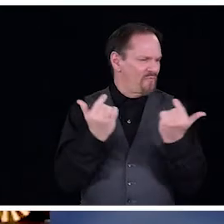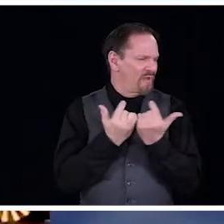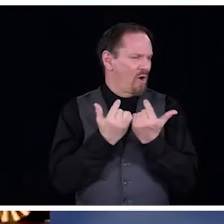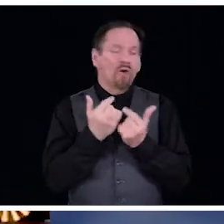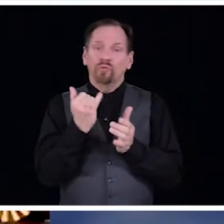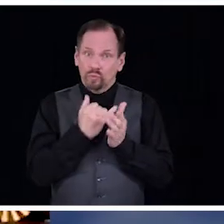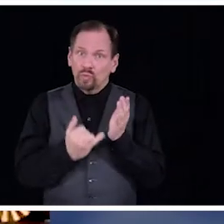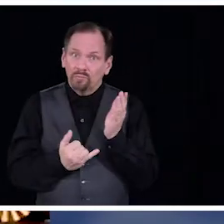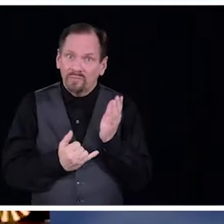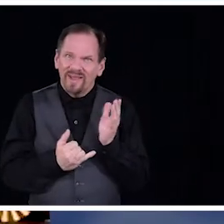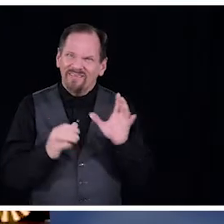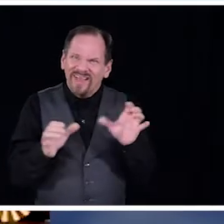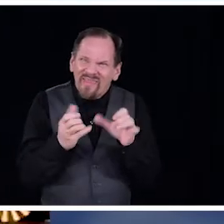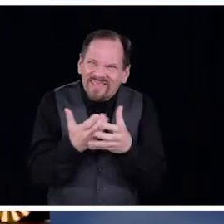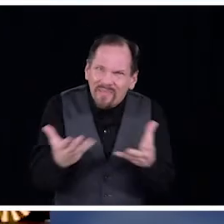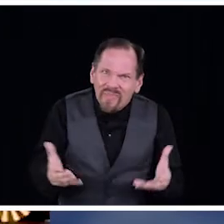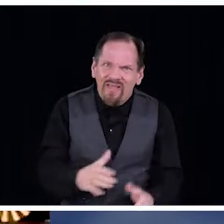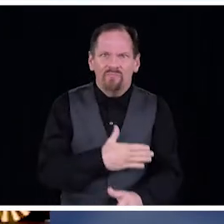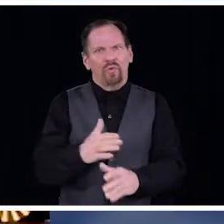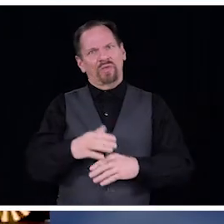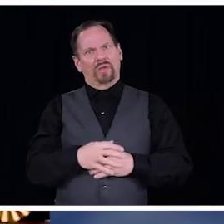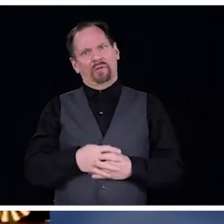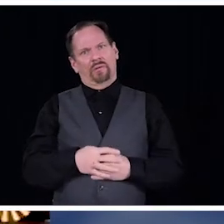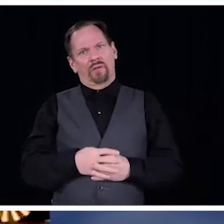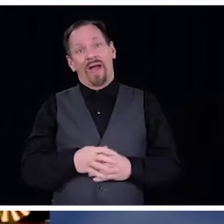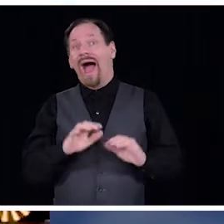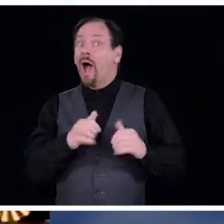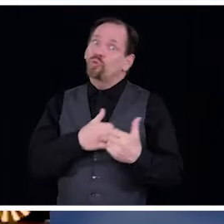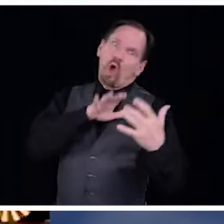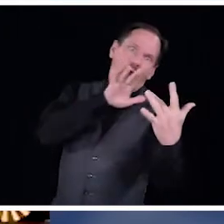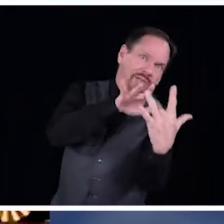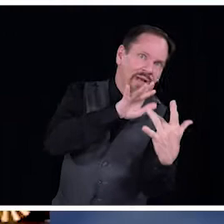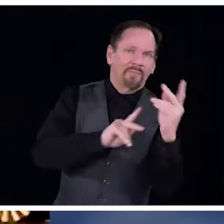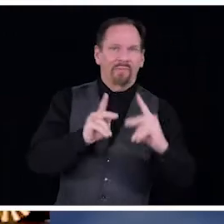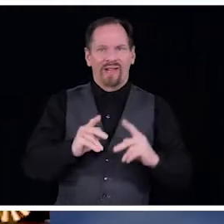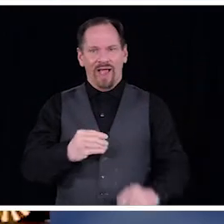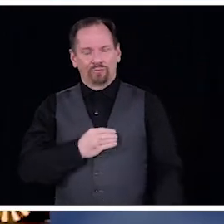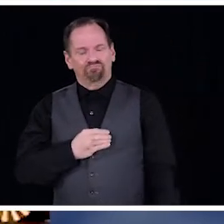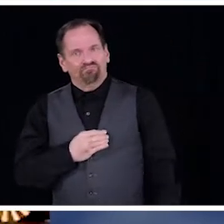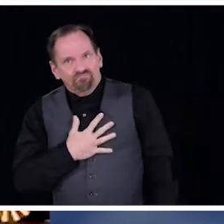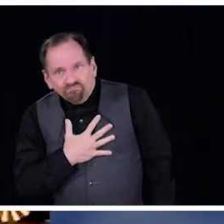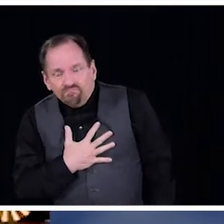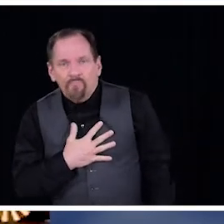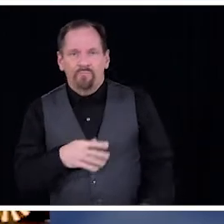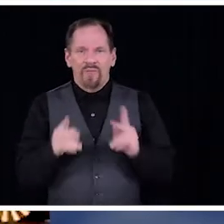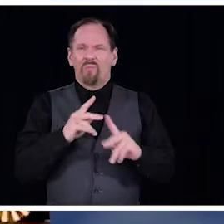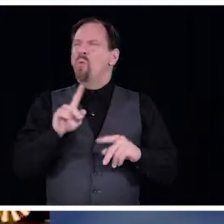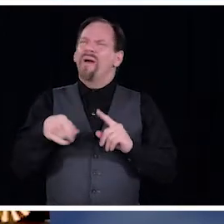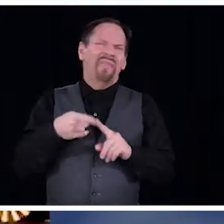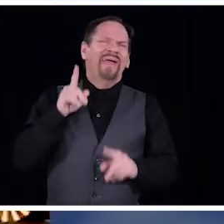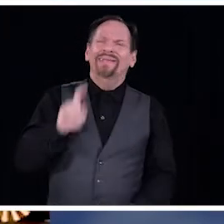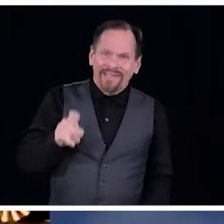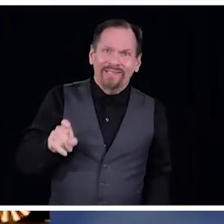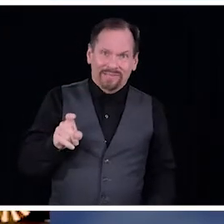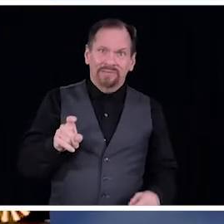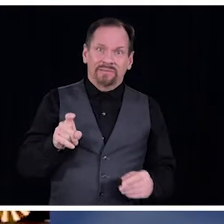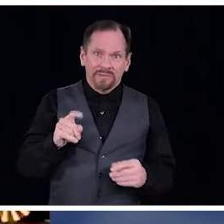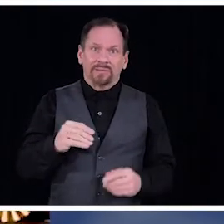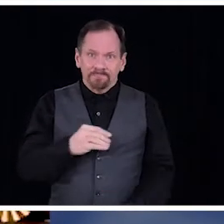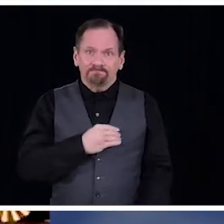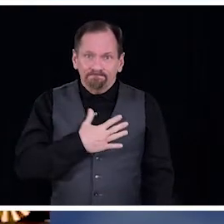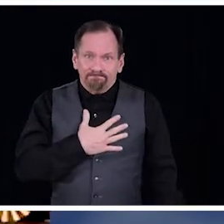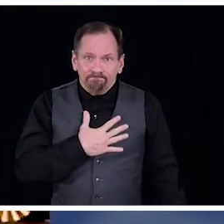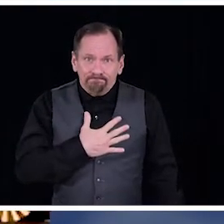And we've all learned more from it: how to reach people, how to touch people at a time when they need it more than ever. That's what